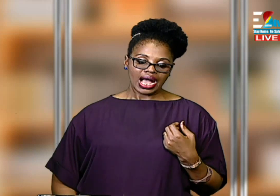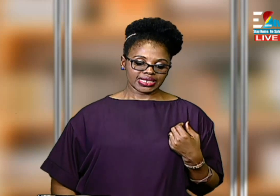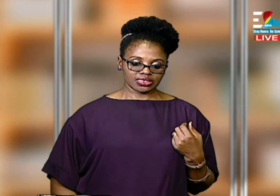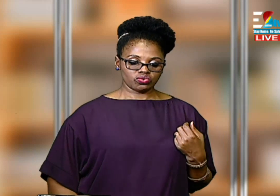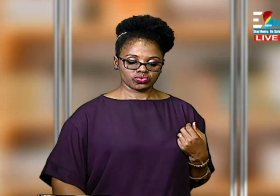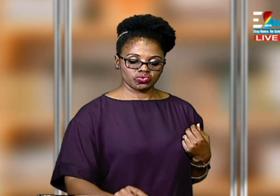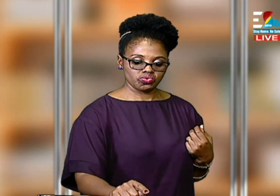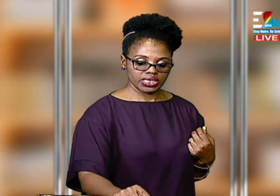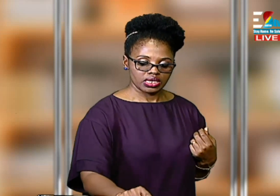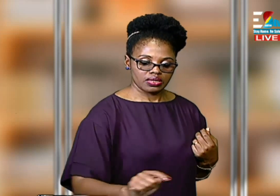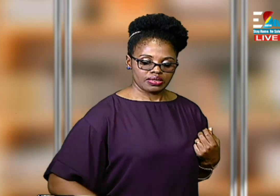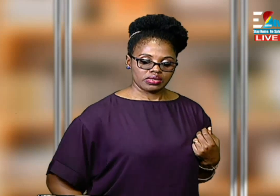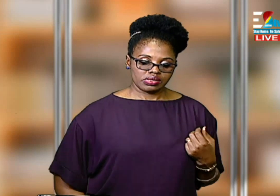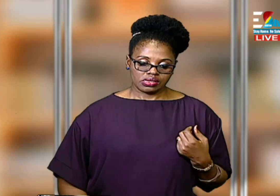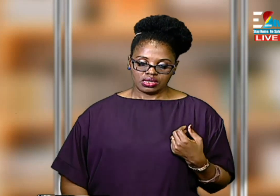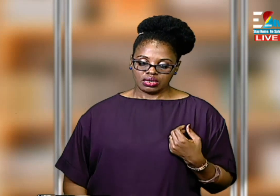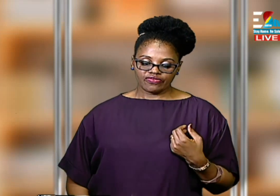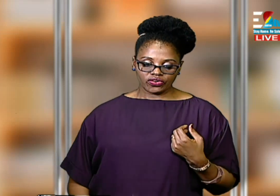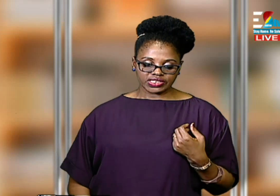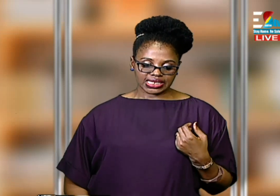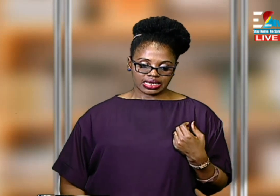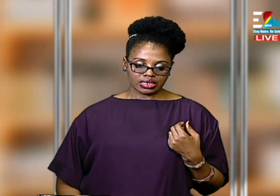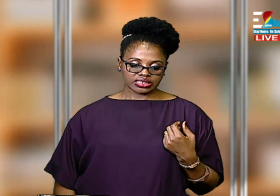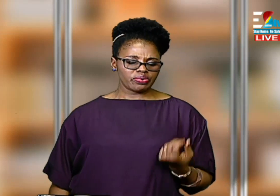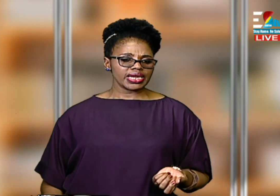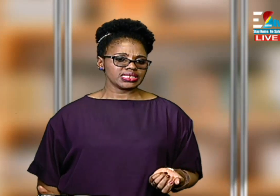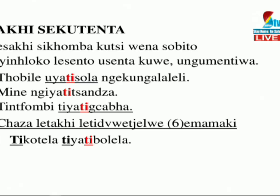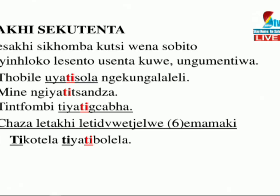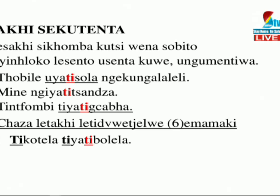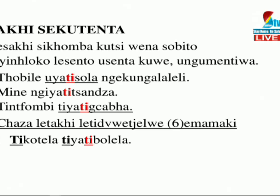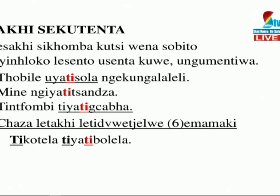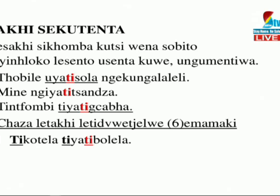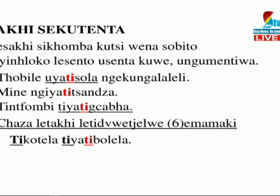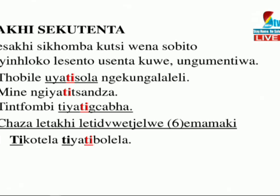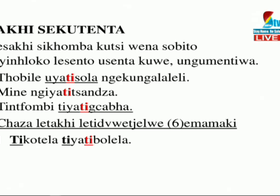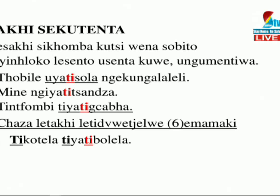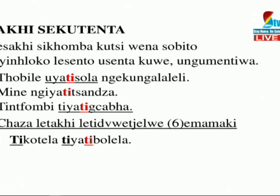samendiwa asigucuki mfunzi sibuka nasi sakhi